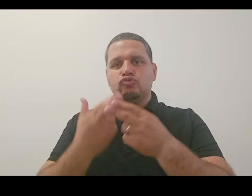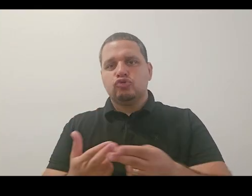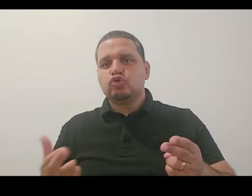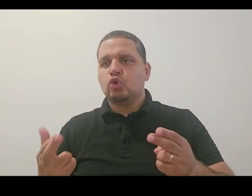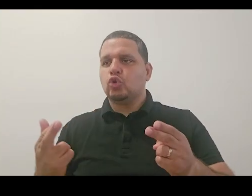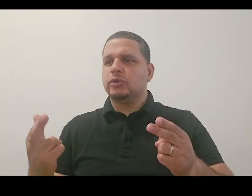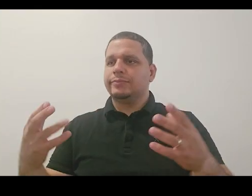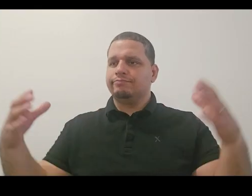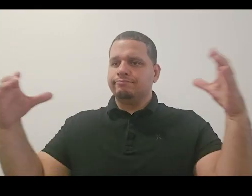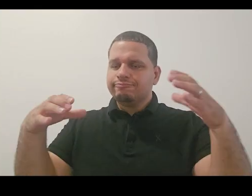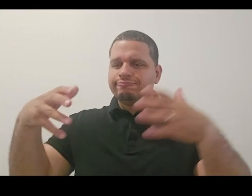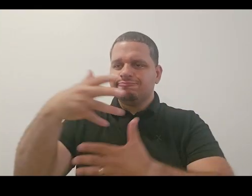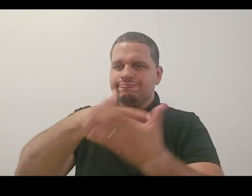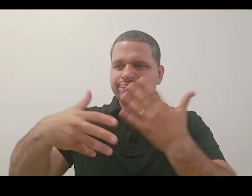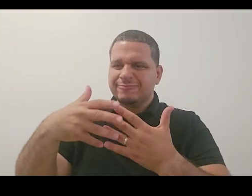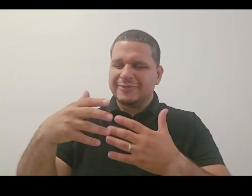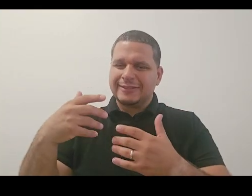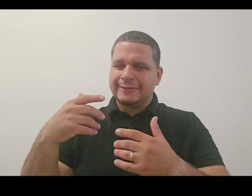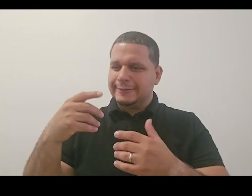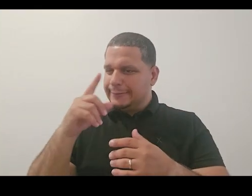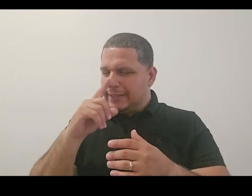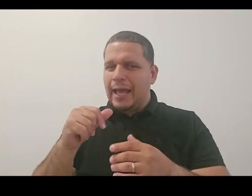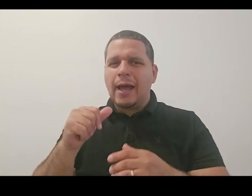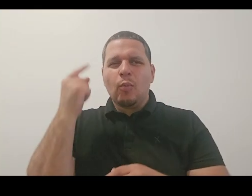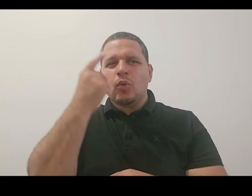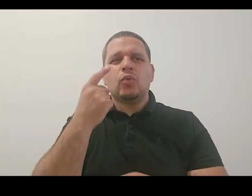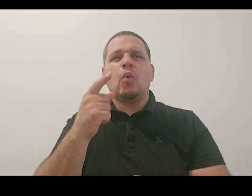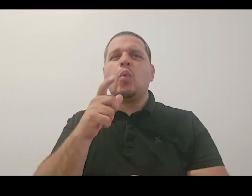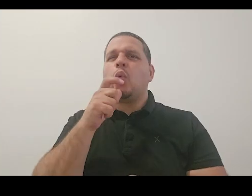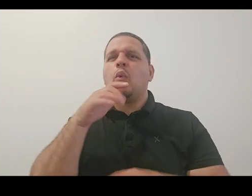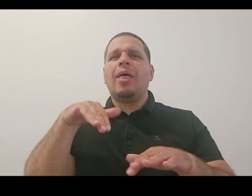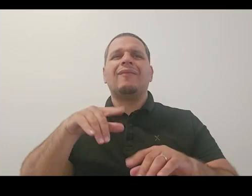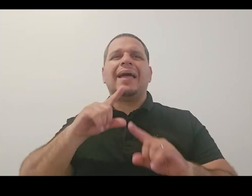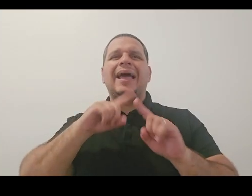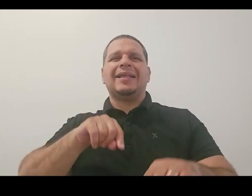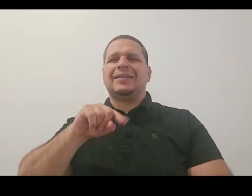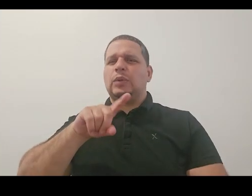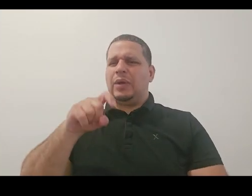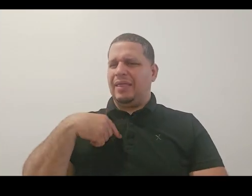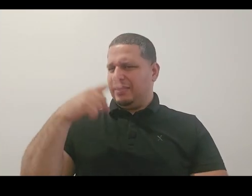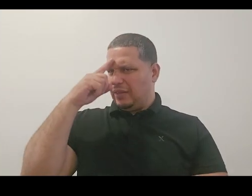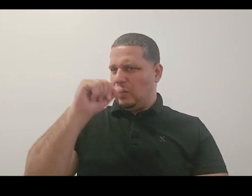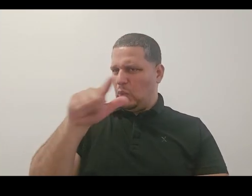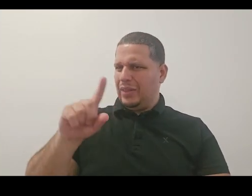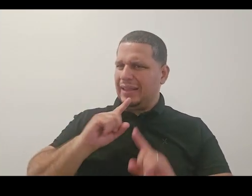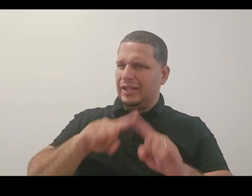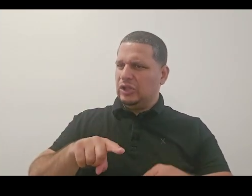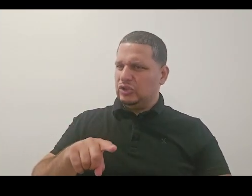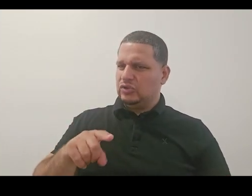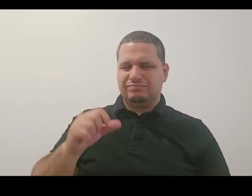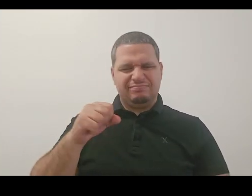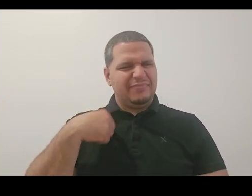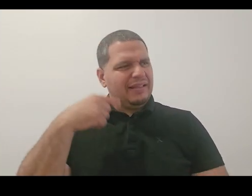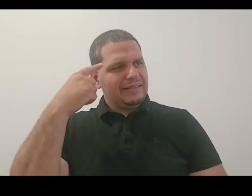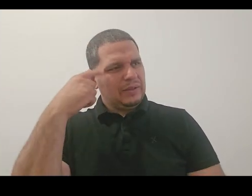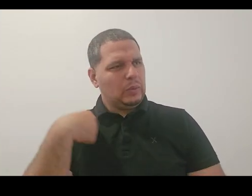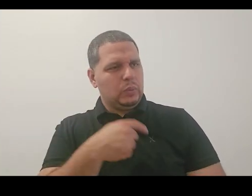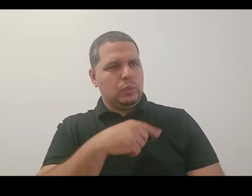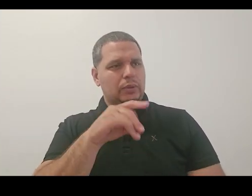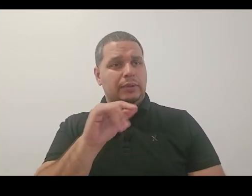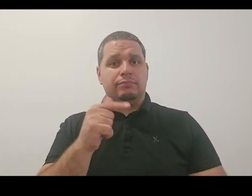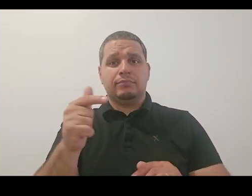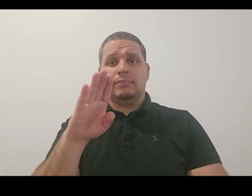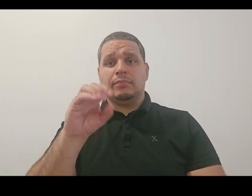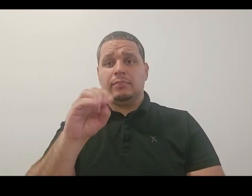those edges out like crazy? I'm wondering who has not answered this question. I think everybody has. Yep. Yeah, I think we all did. I think we're on to